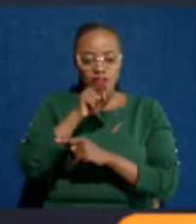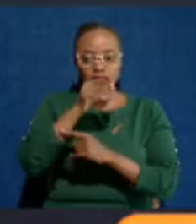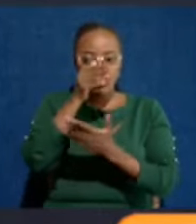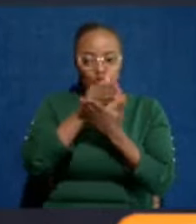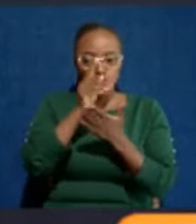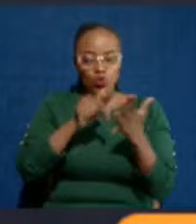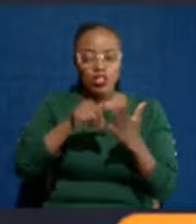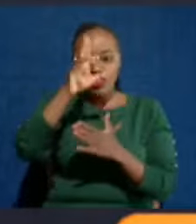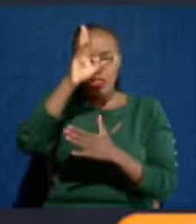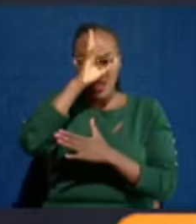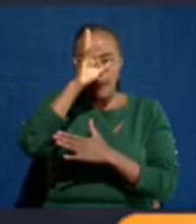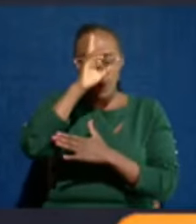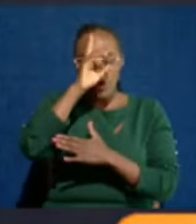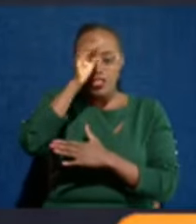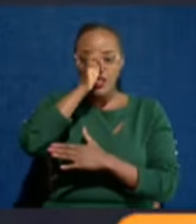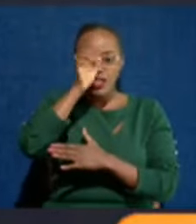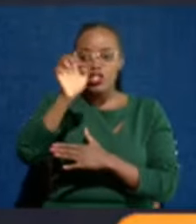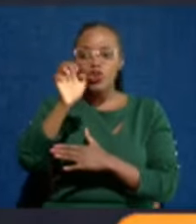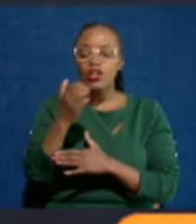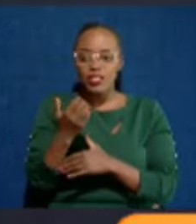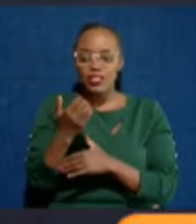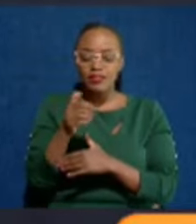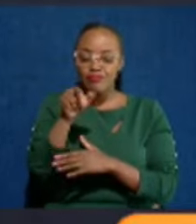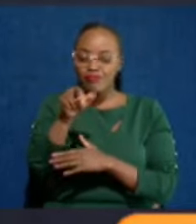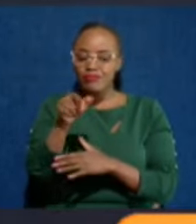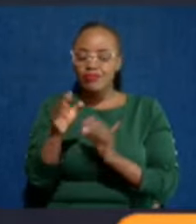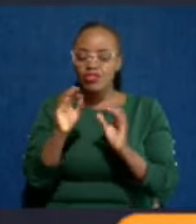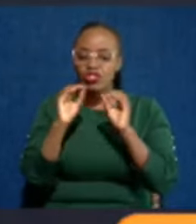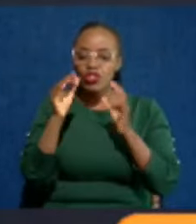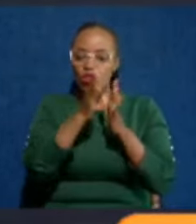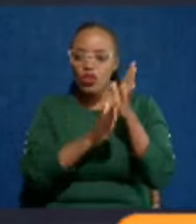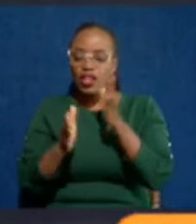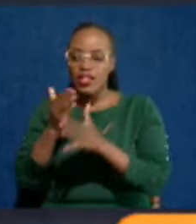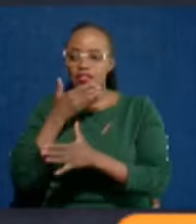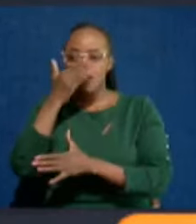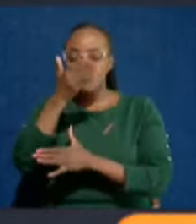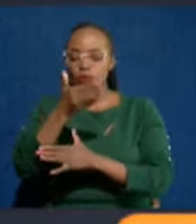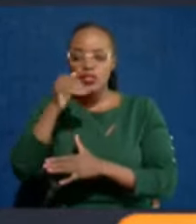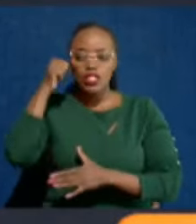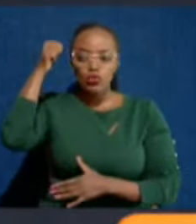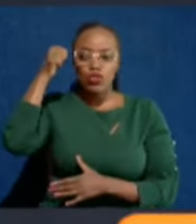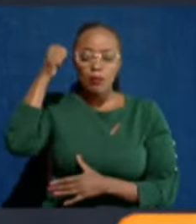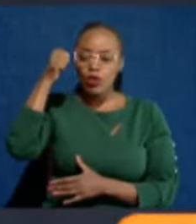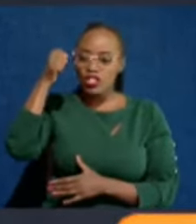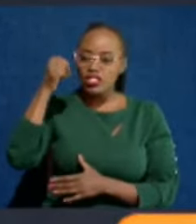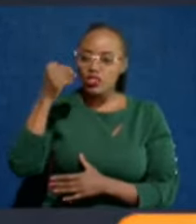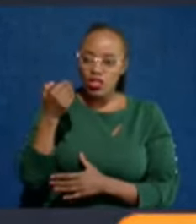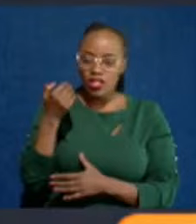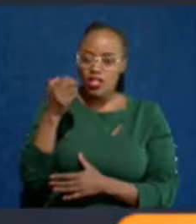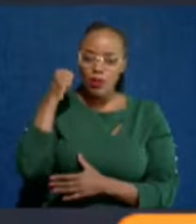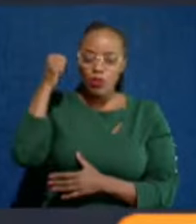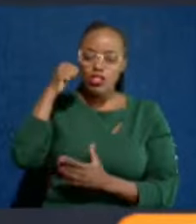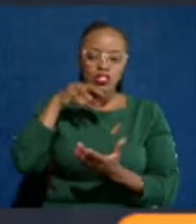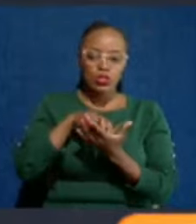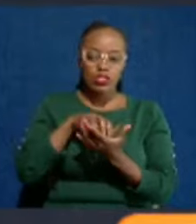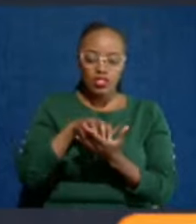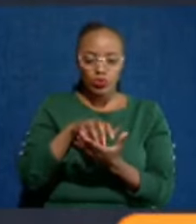the police turn a blind eye to these organized responses to political